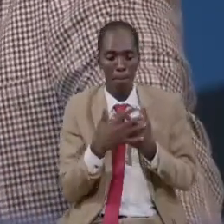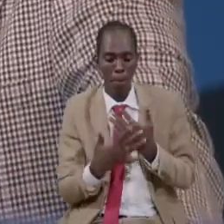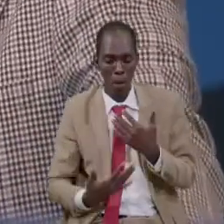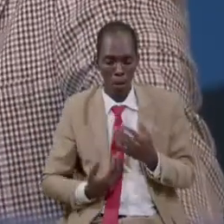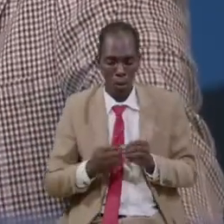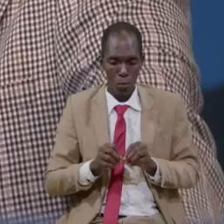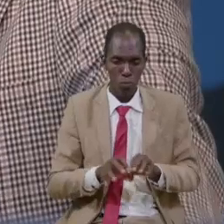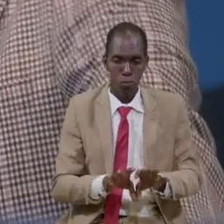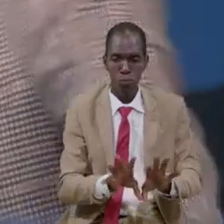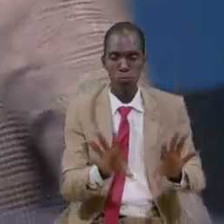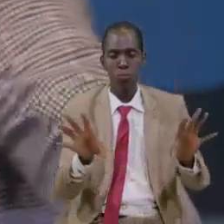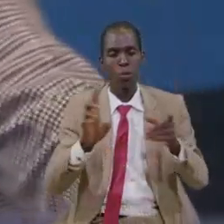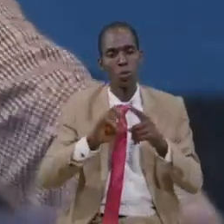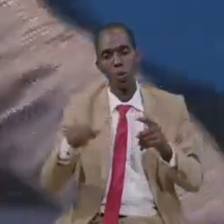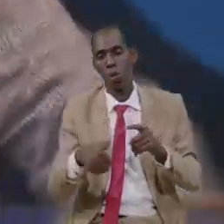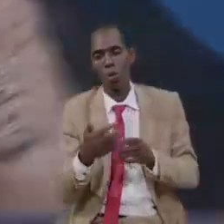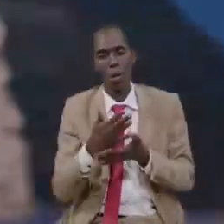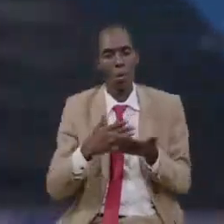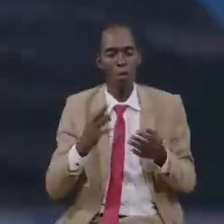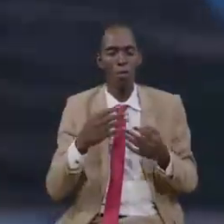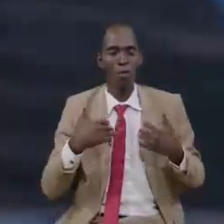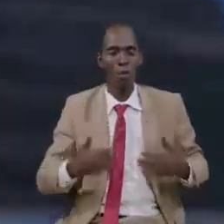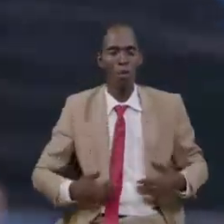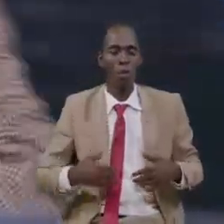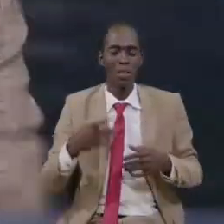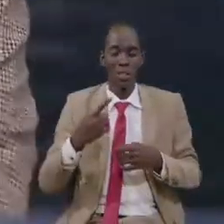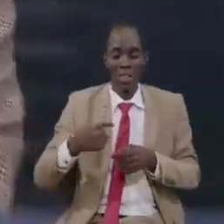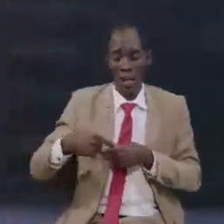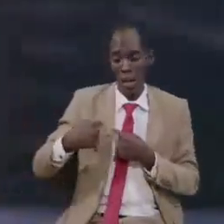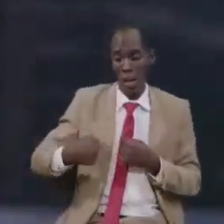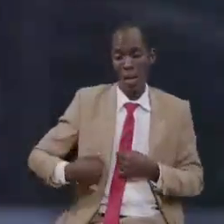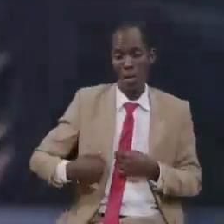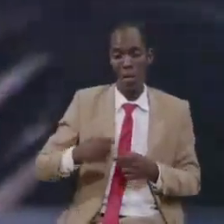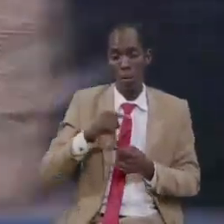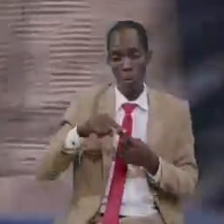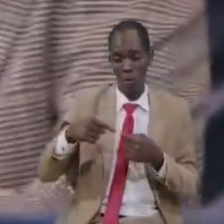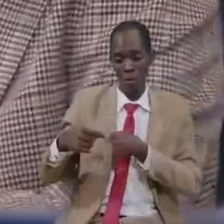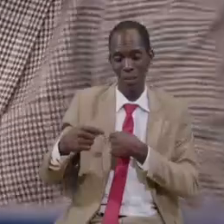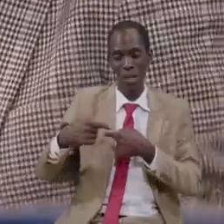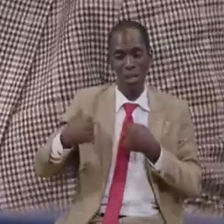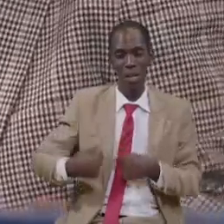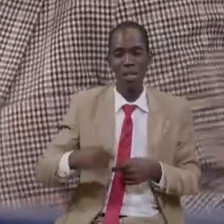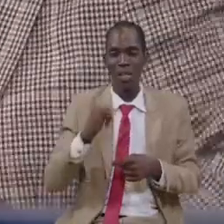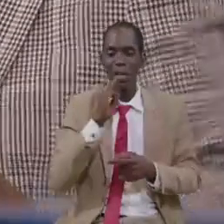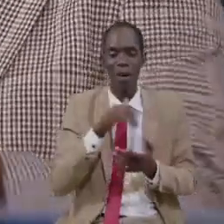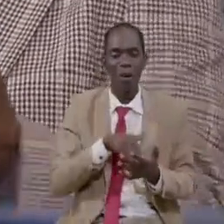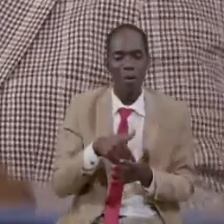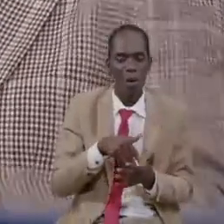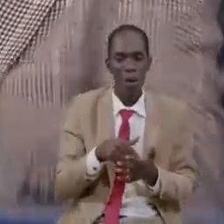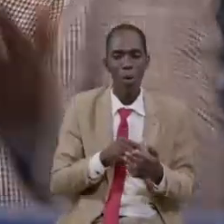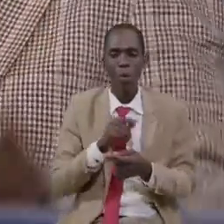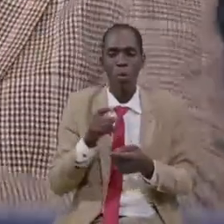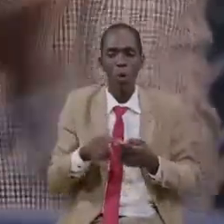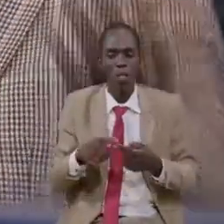of your body. The heart. When the heart is weak, when the nerves are blocked, and then the heart